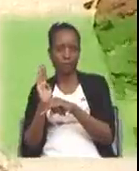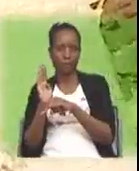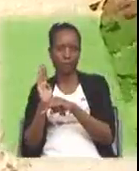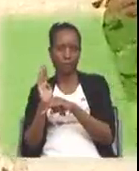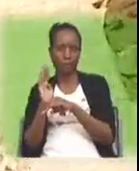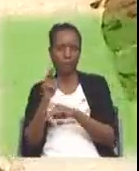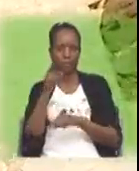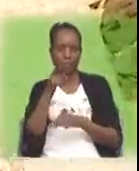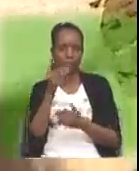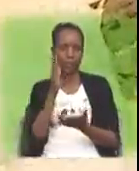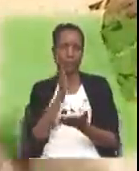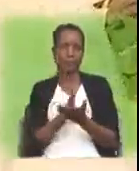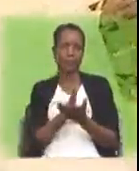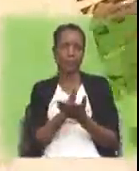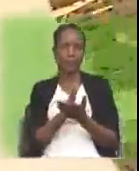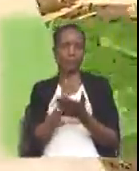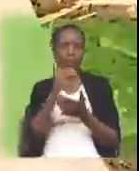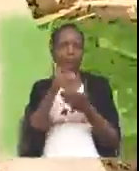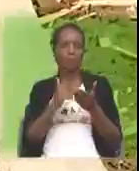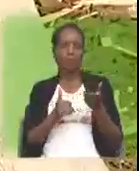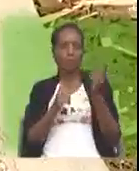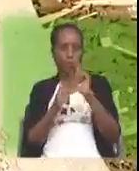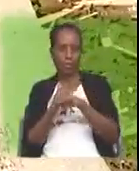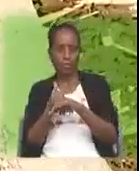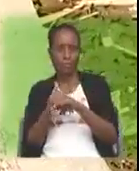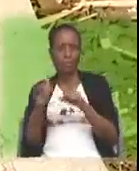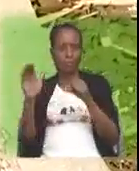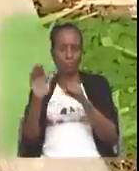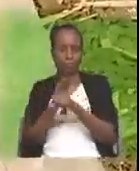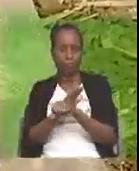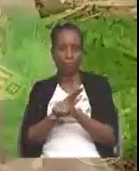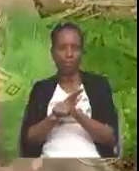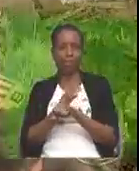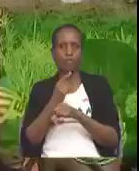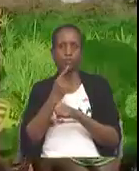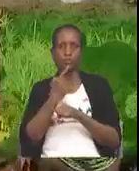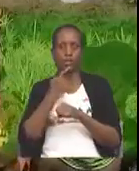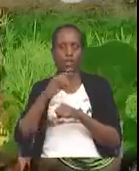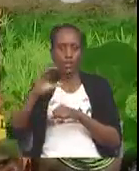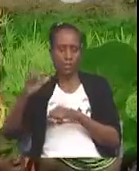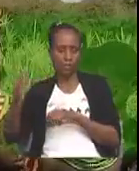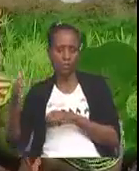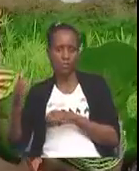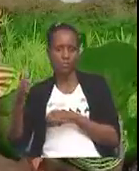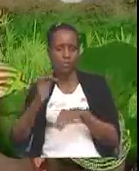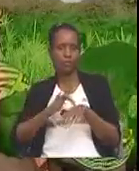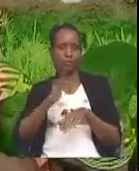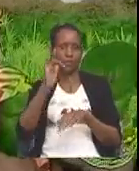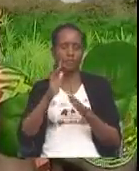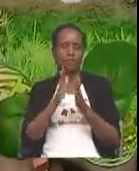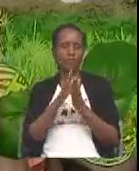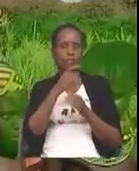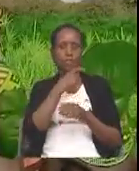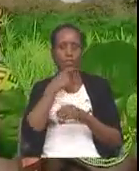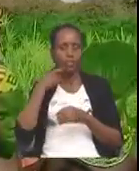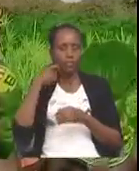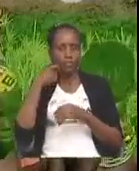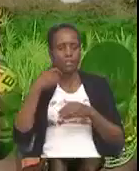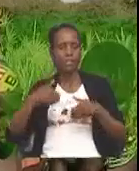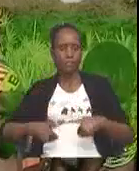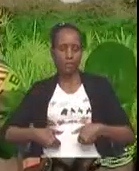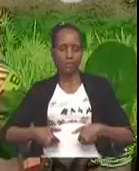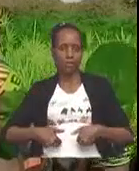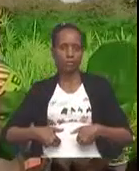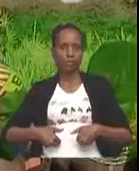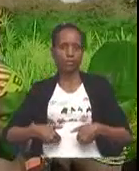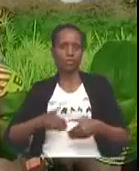proven. Before we came on board, the entire Turkana County was affected by drought and